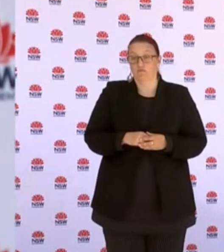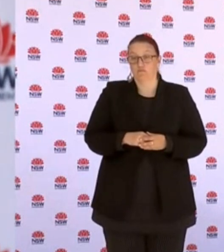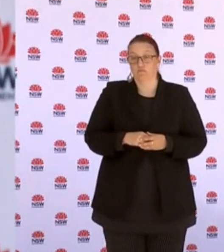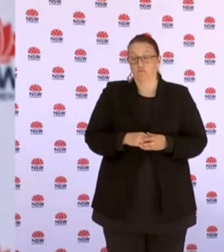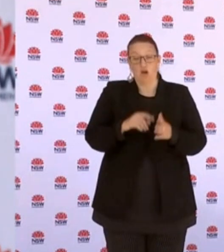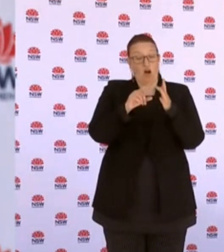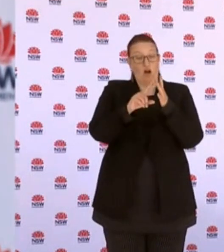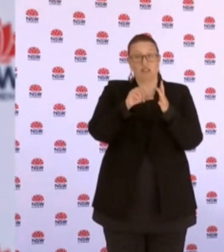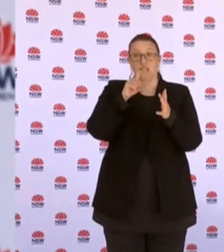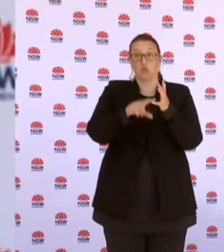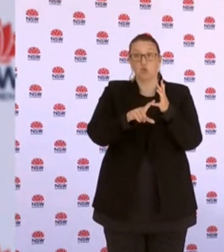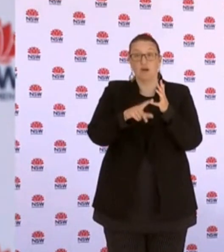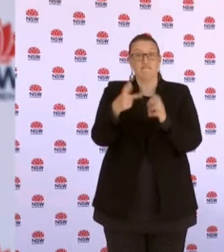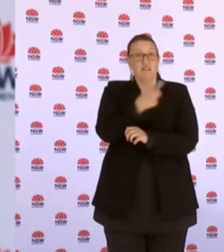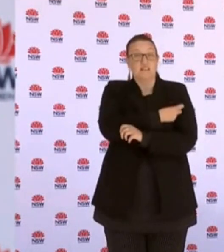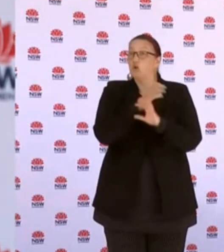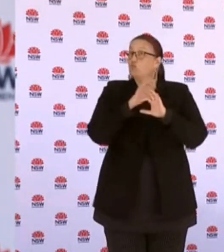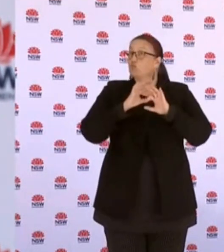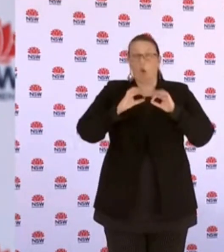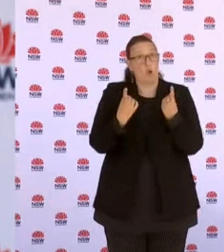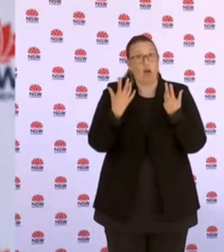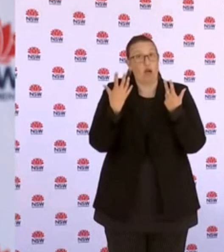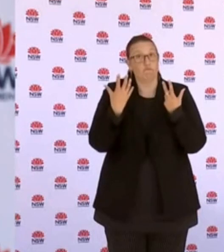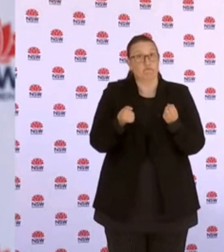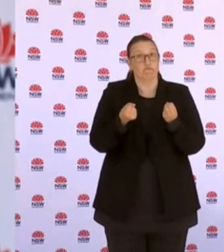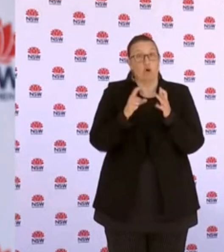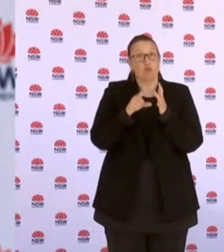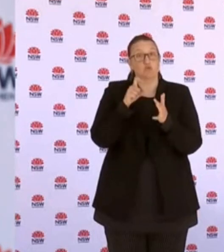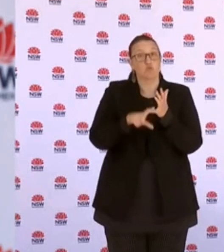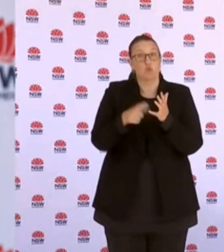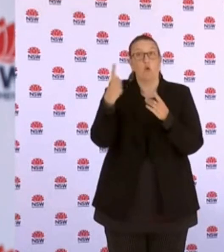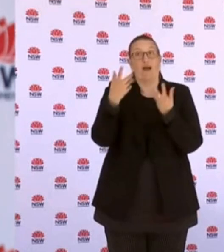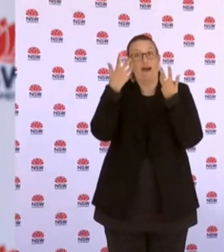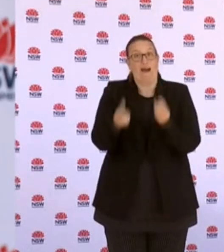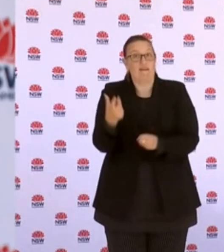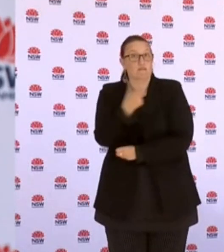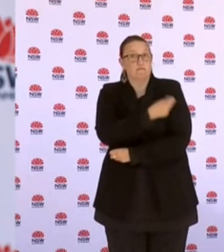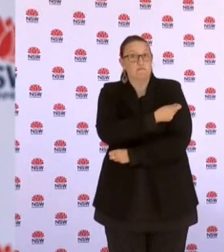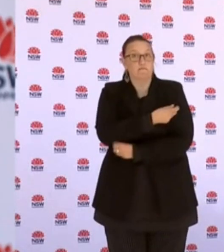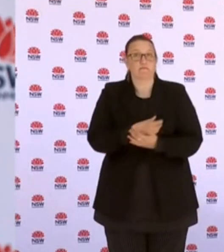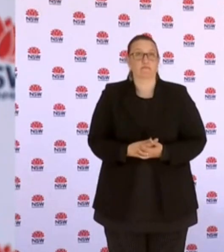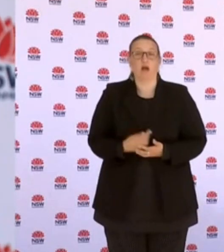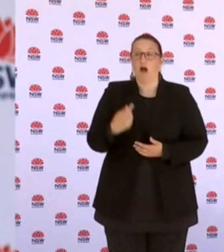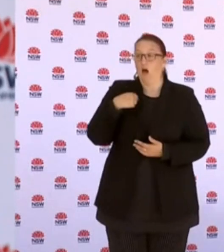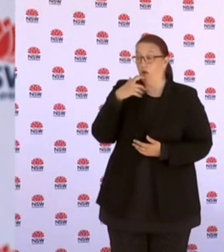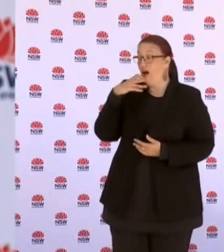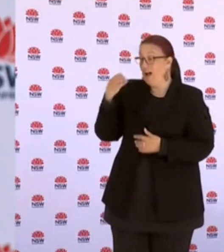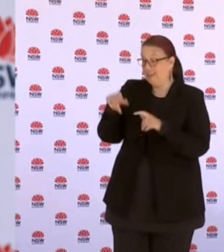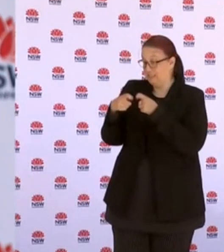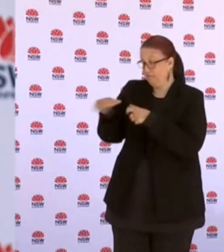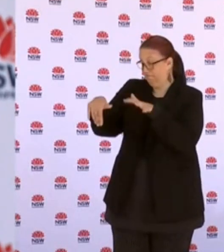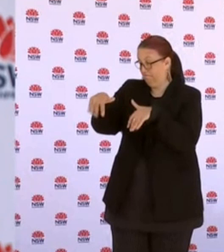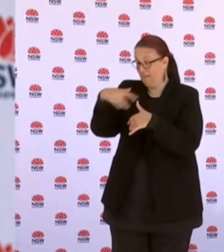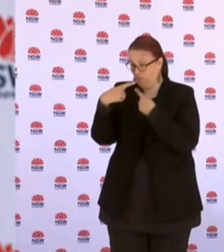had been in intensive care. Okay, I will commit to getting the team to pull that together around ICU, but